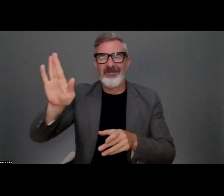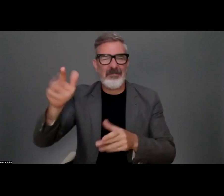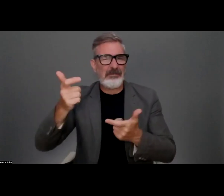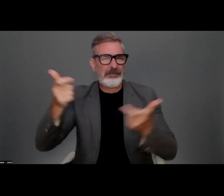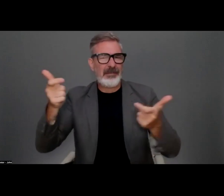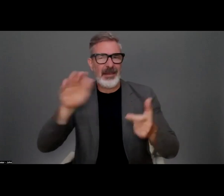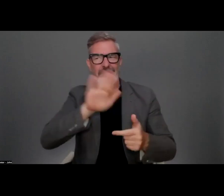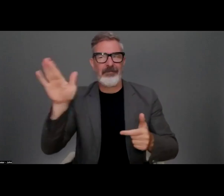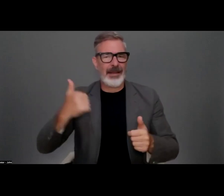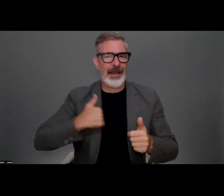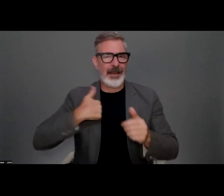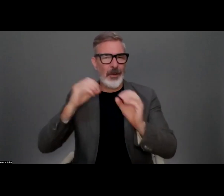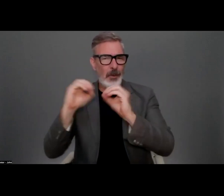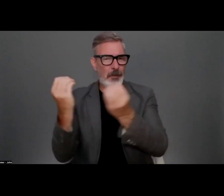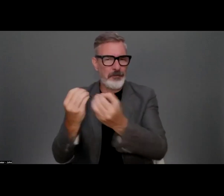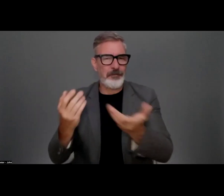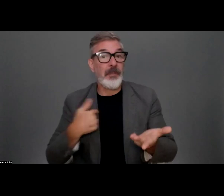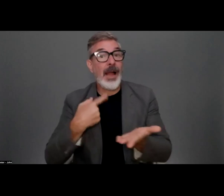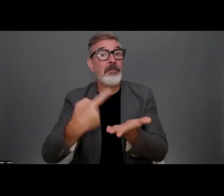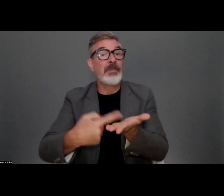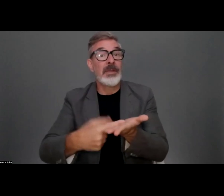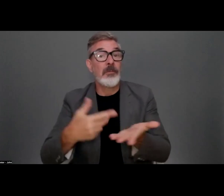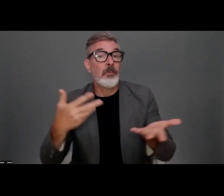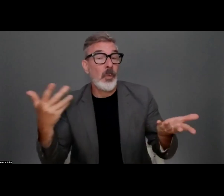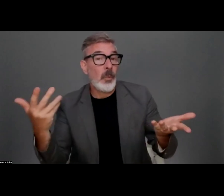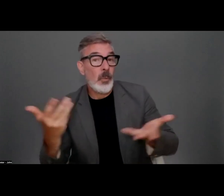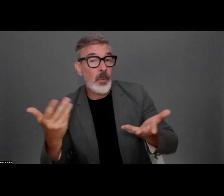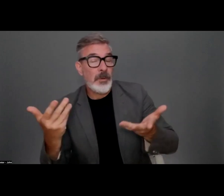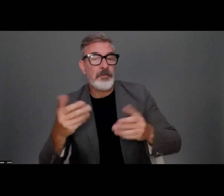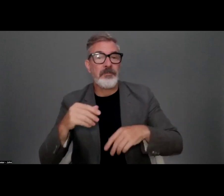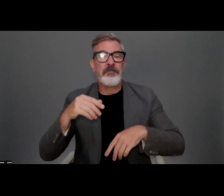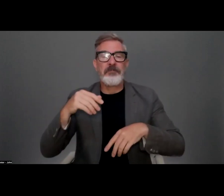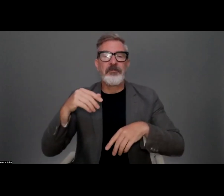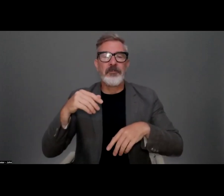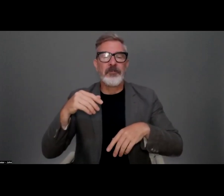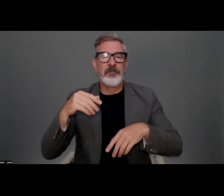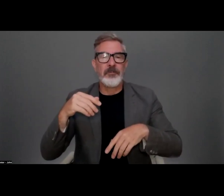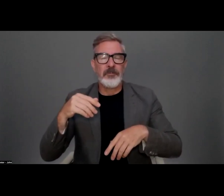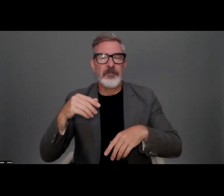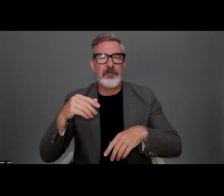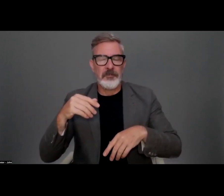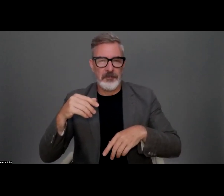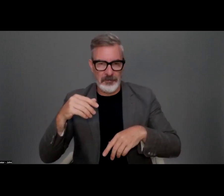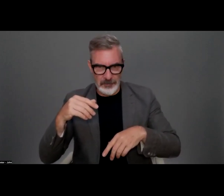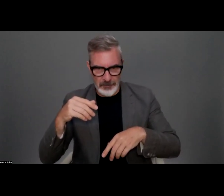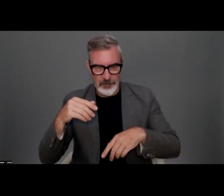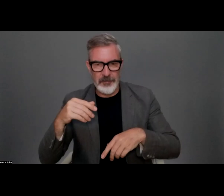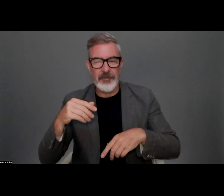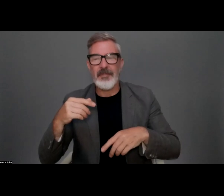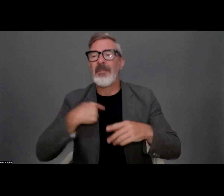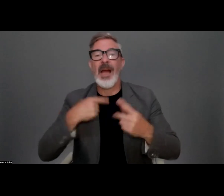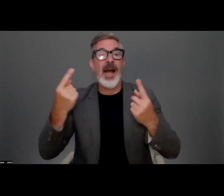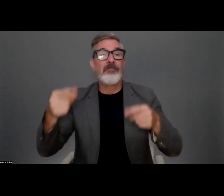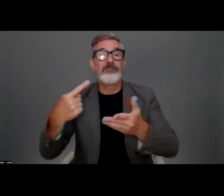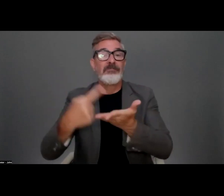be talking about e-reader pens. And the coolest thing about the e-reader pen is it's wonderful for folks who have